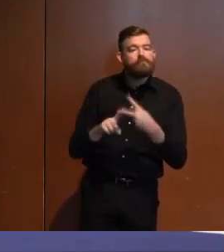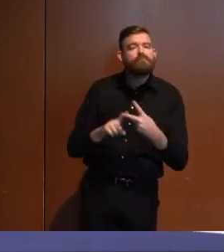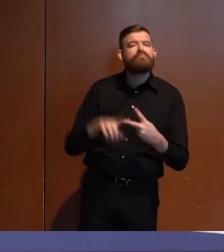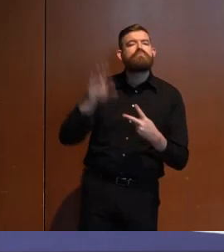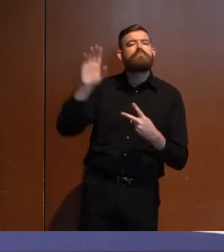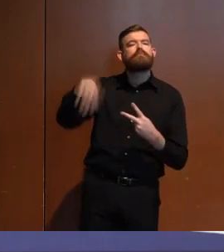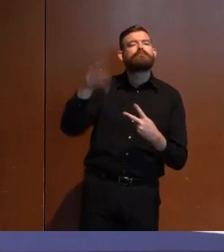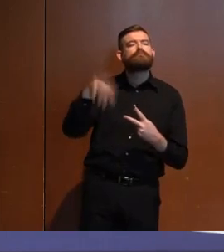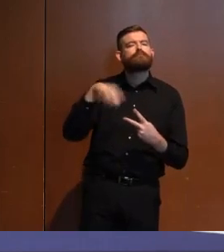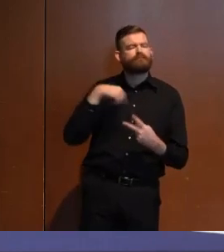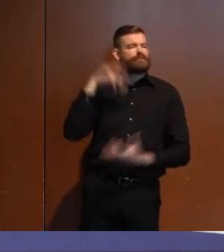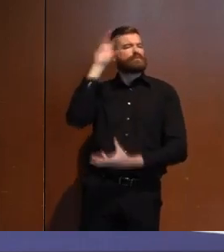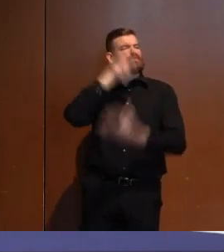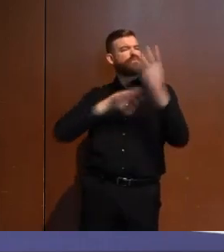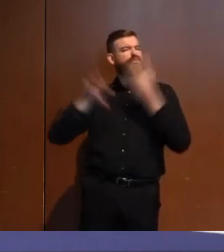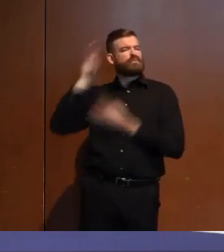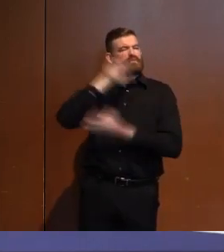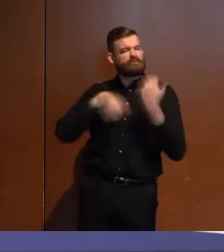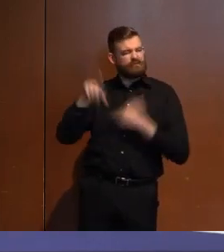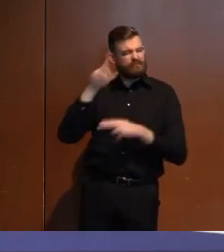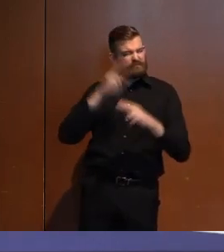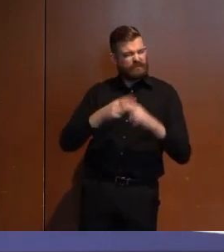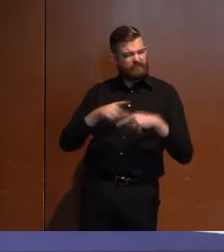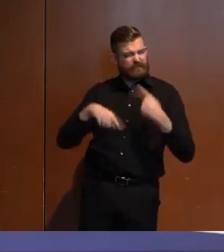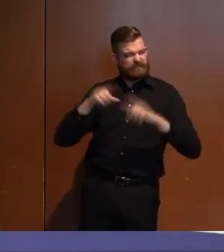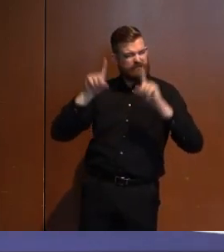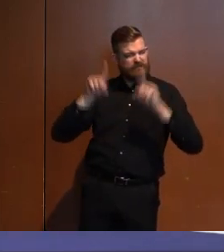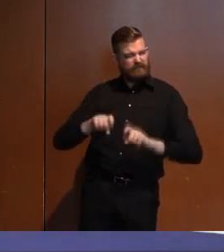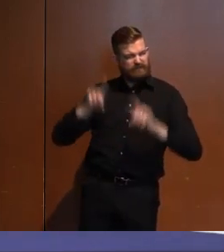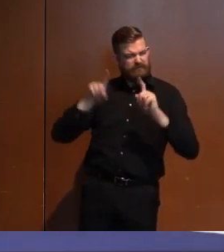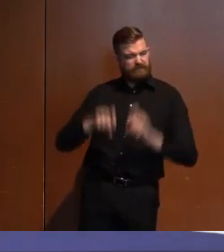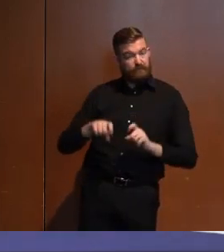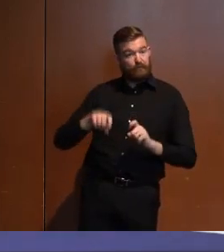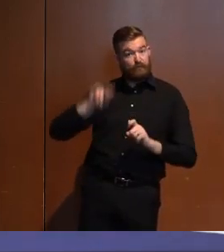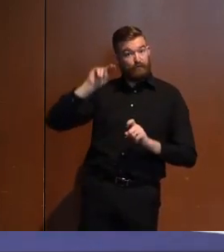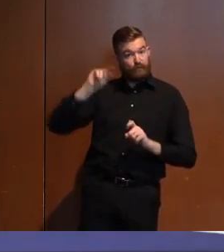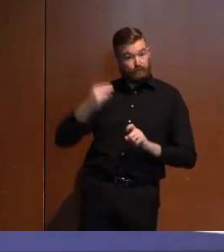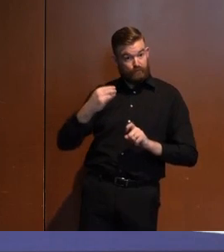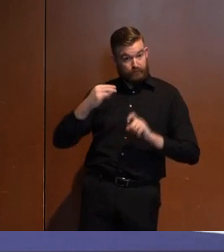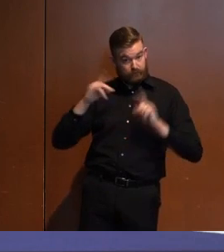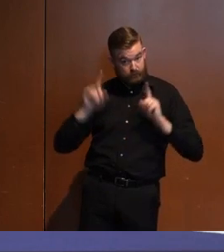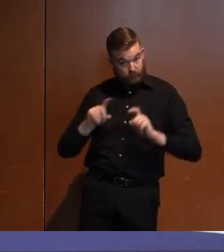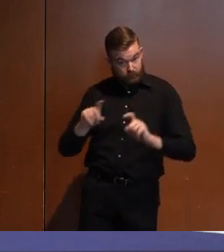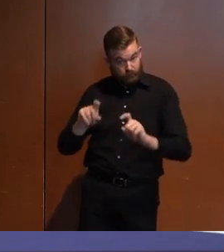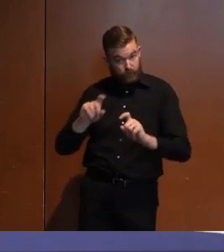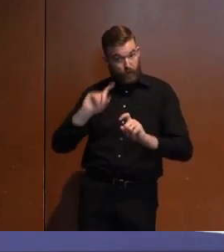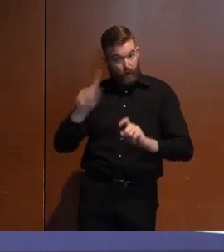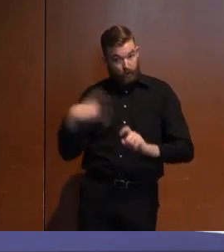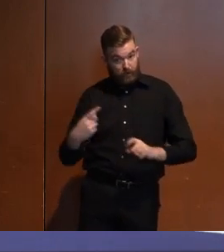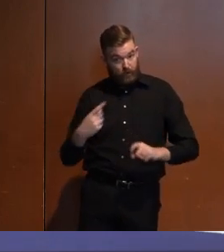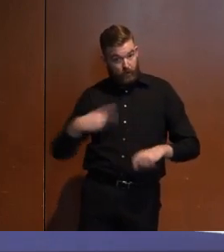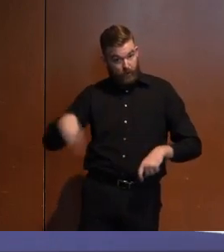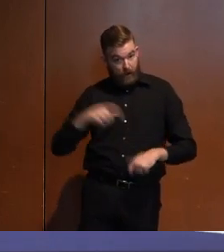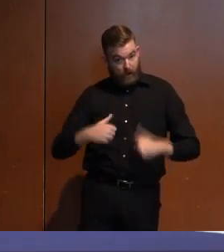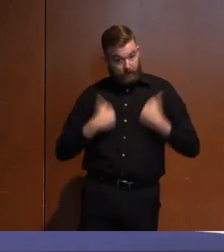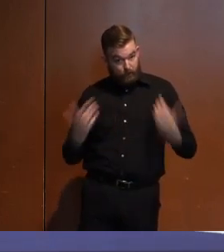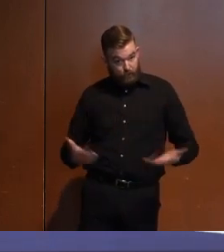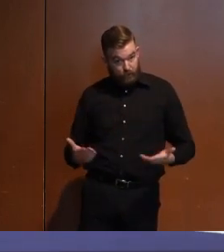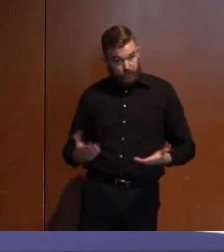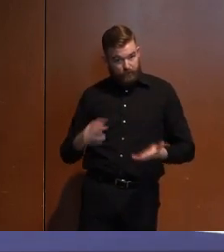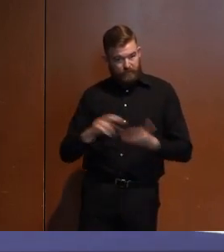a little bit earlier, because from what we're seeing, New Jersey's testing residents at a rate that's less than a third of what New York is